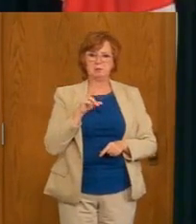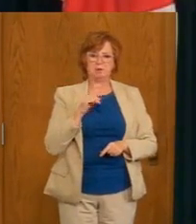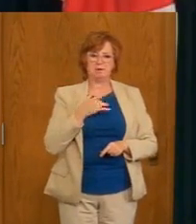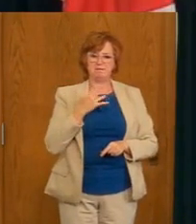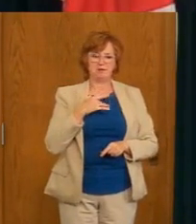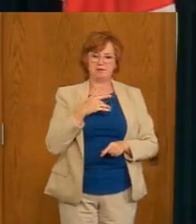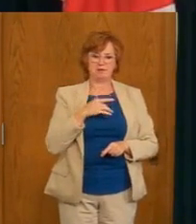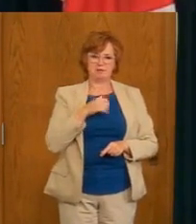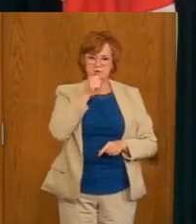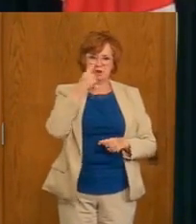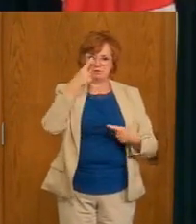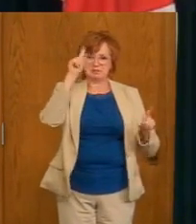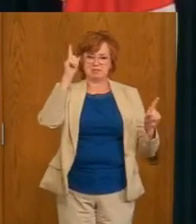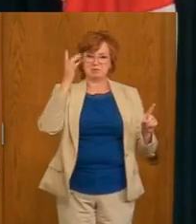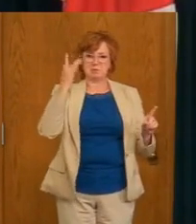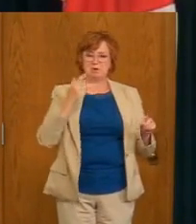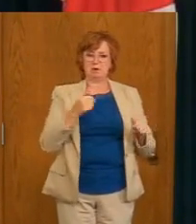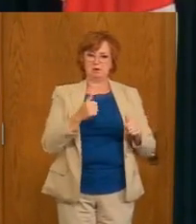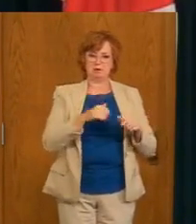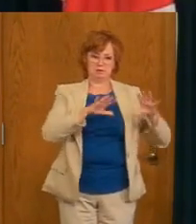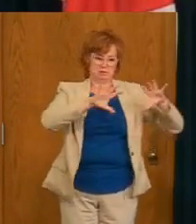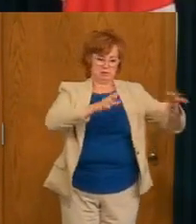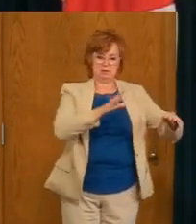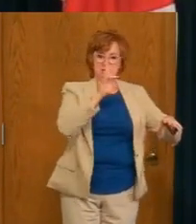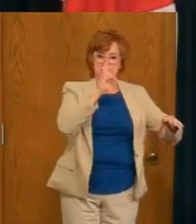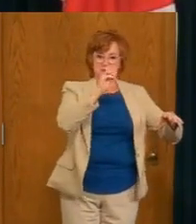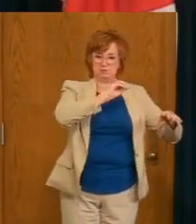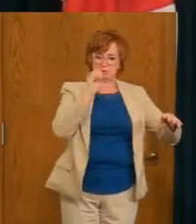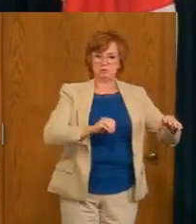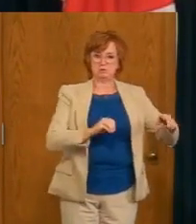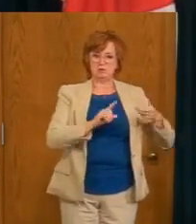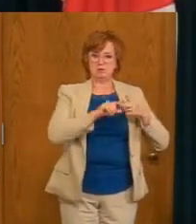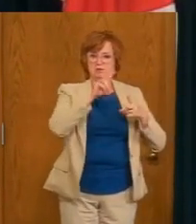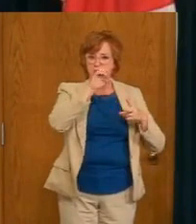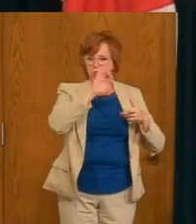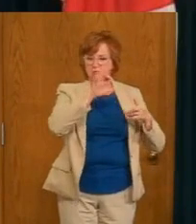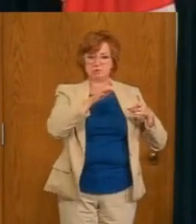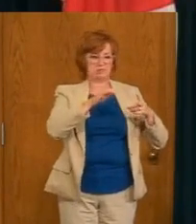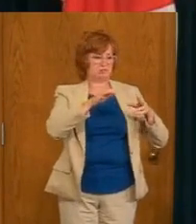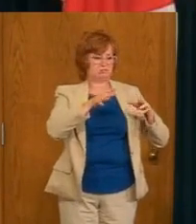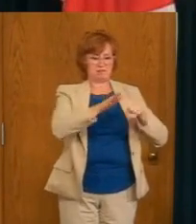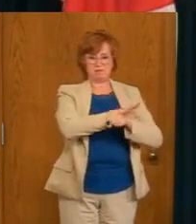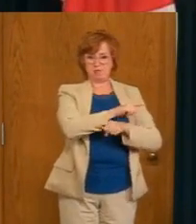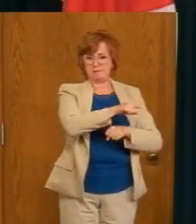is that wise given the threat that the Delta variant and other variants pose?